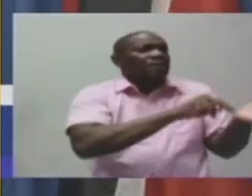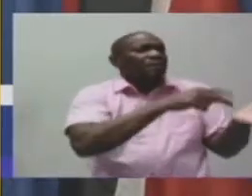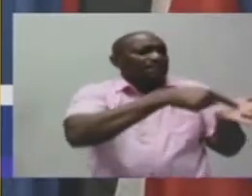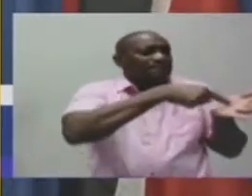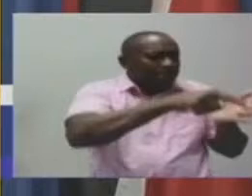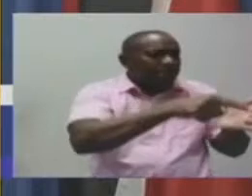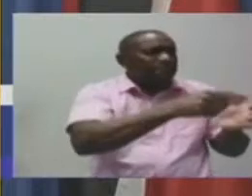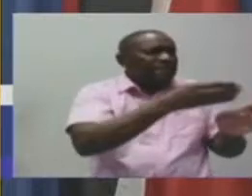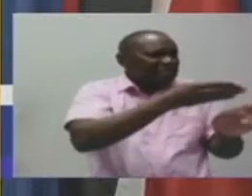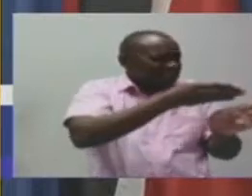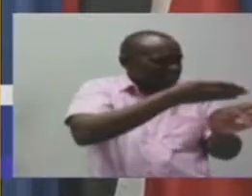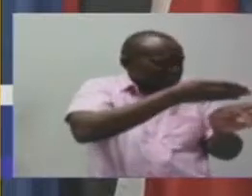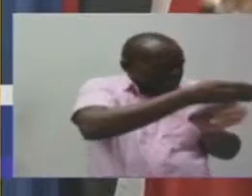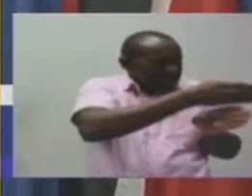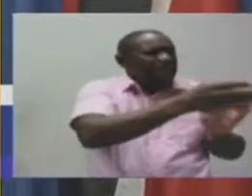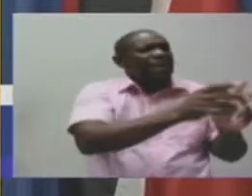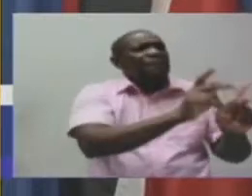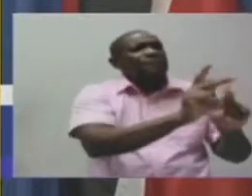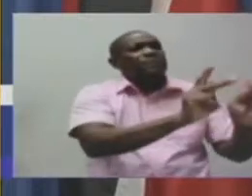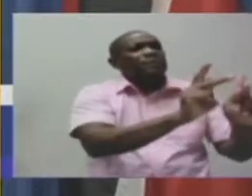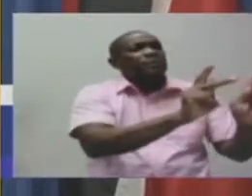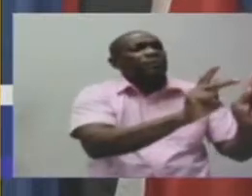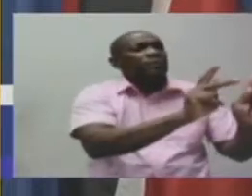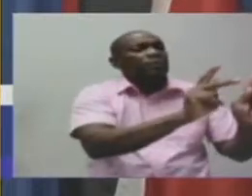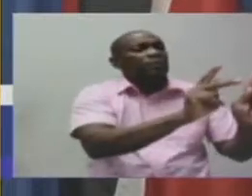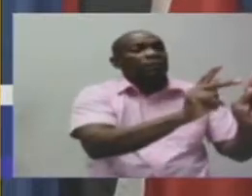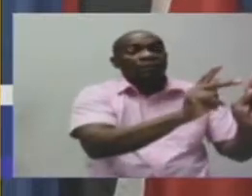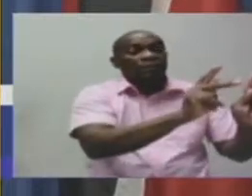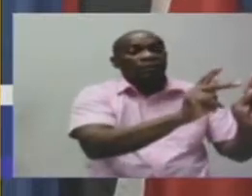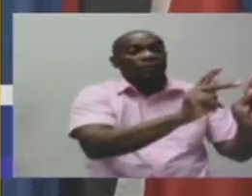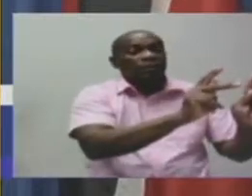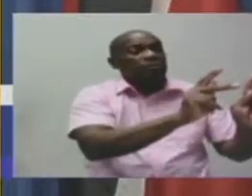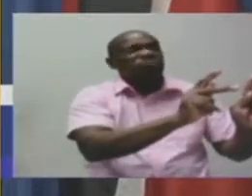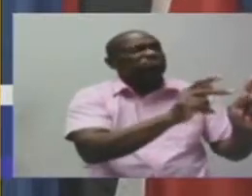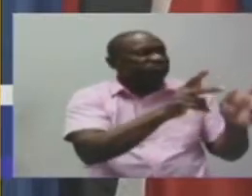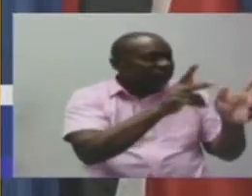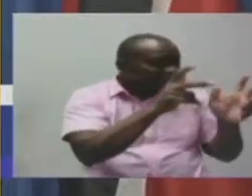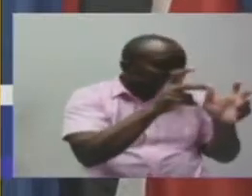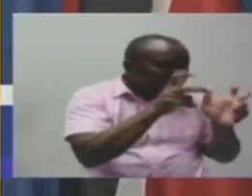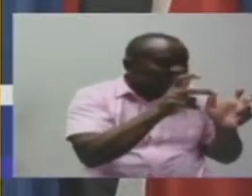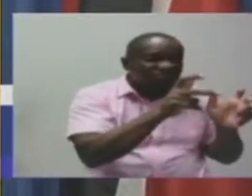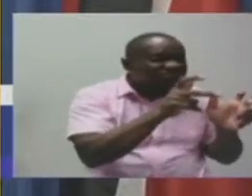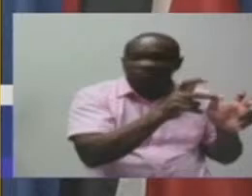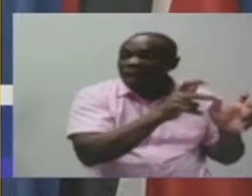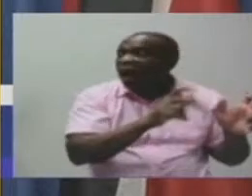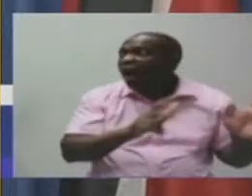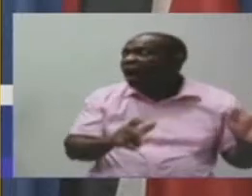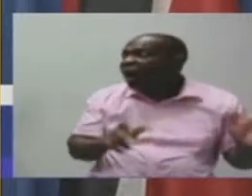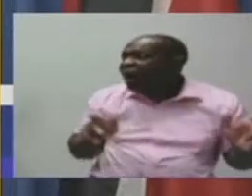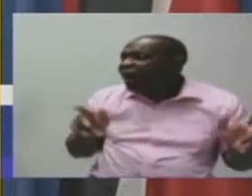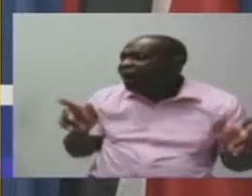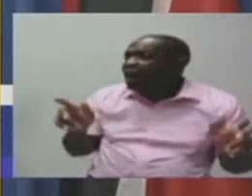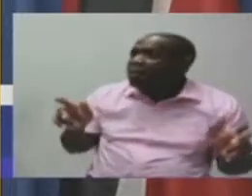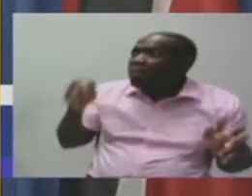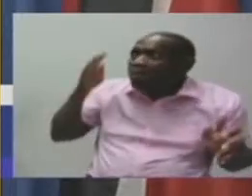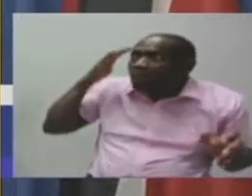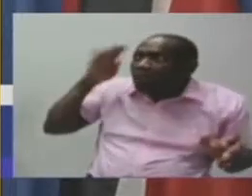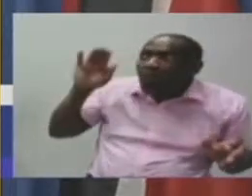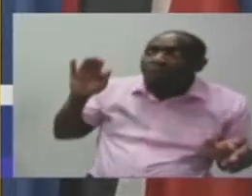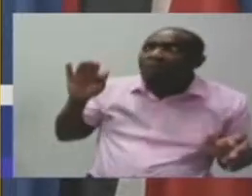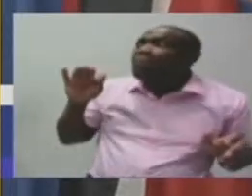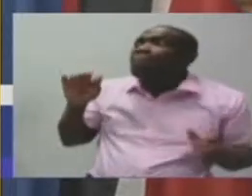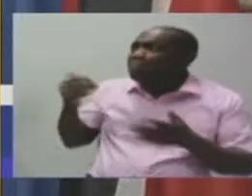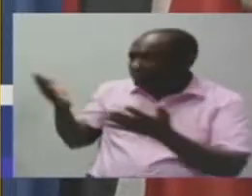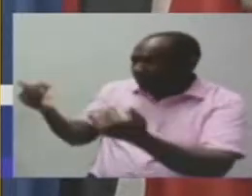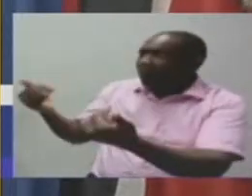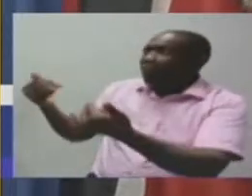to people who have other stories, conspiracy theories. And while that is happening, Dr. Richards is